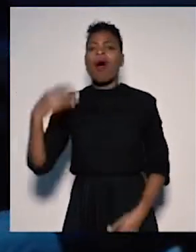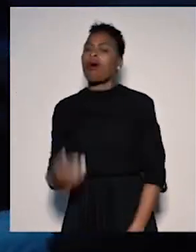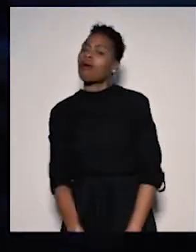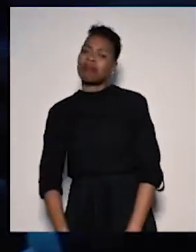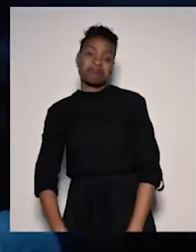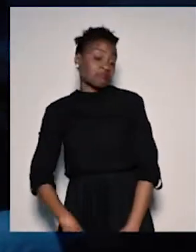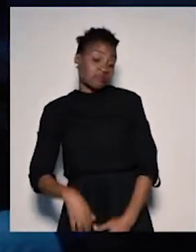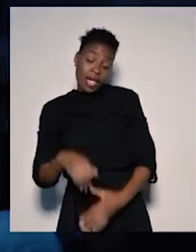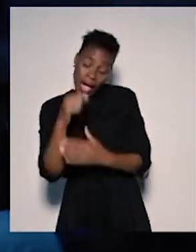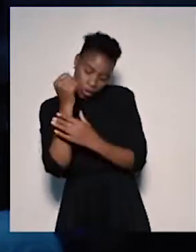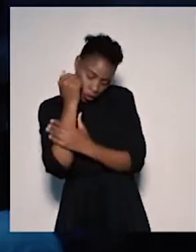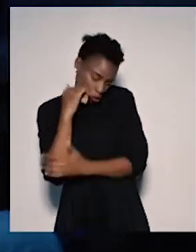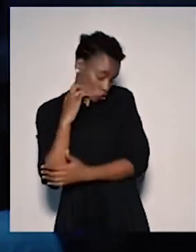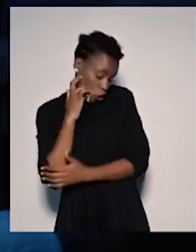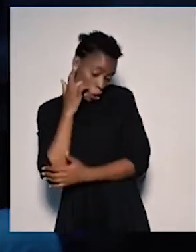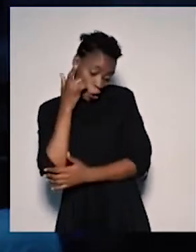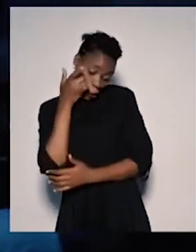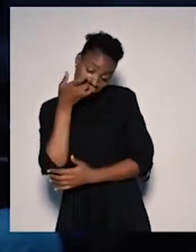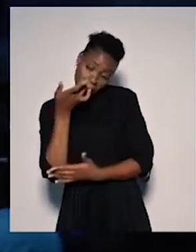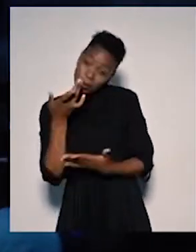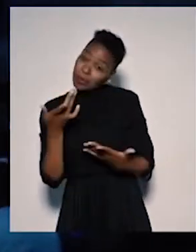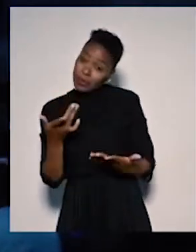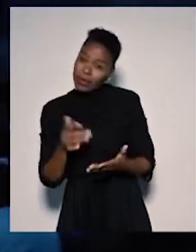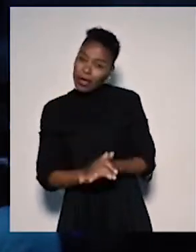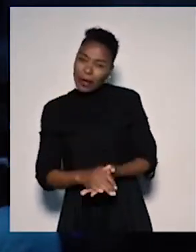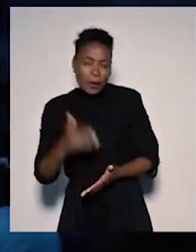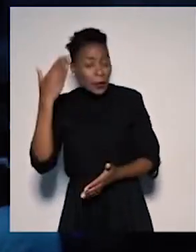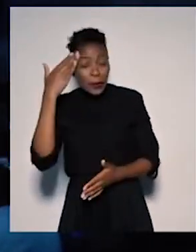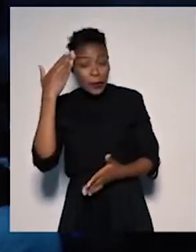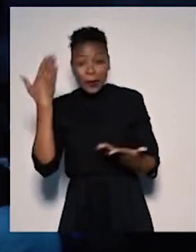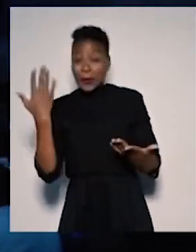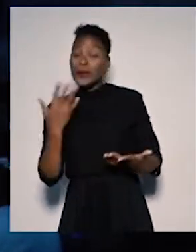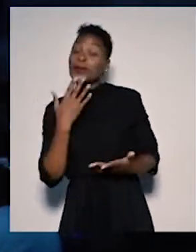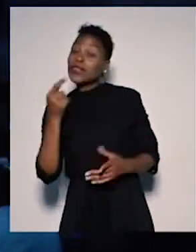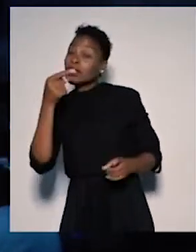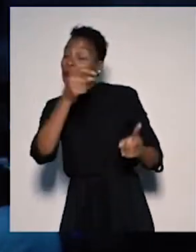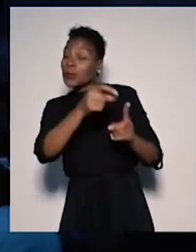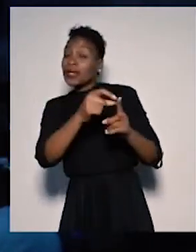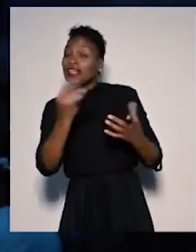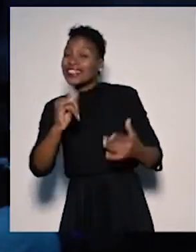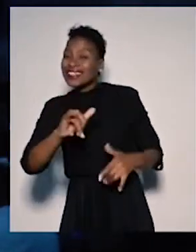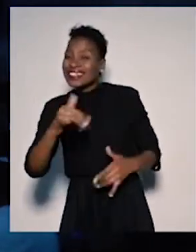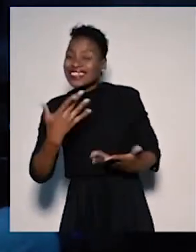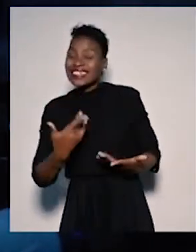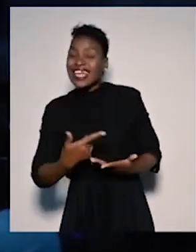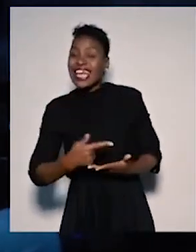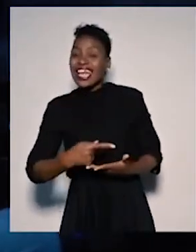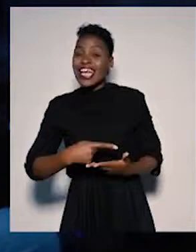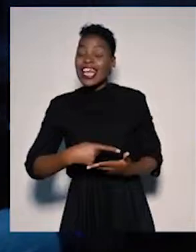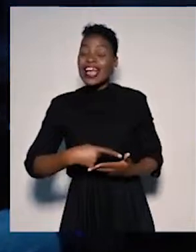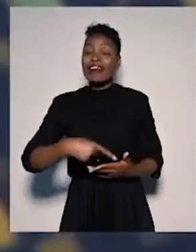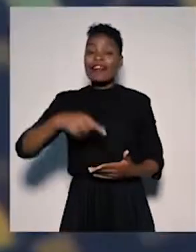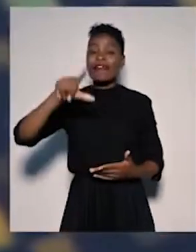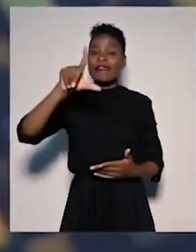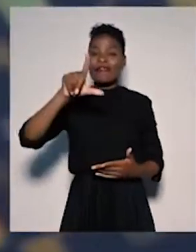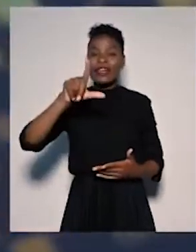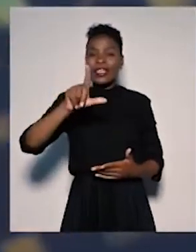shame. Banababatu. You mean you don't know what a fleece is? All right, let me explain what a fleece